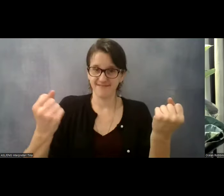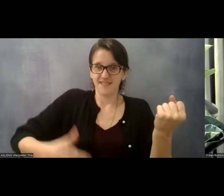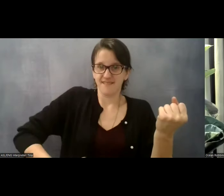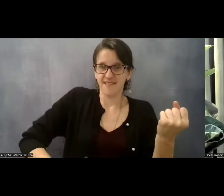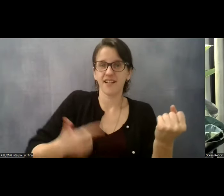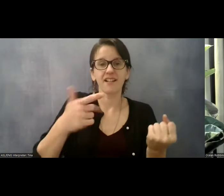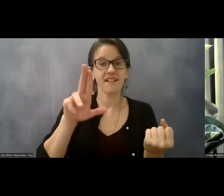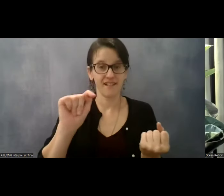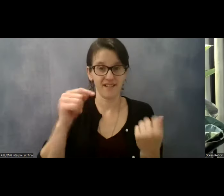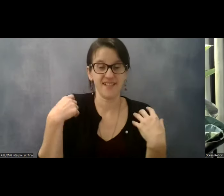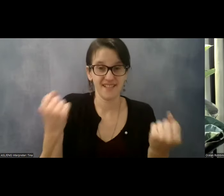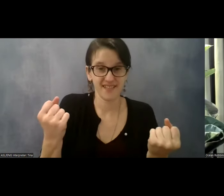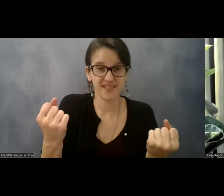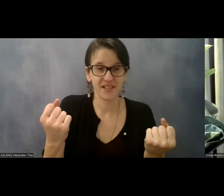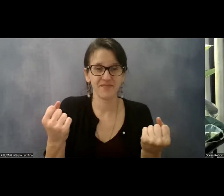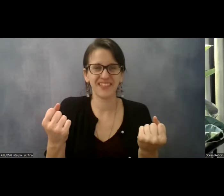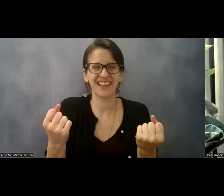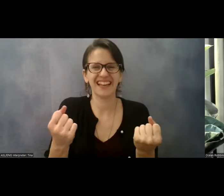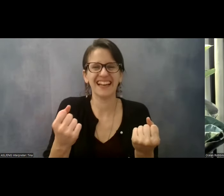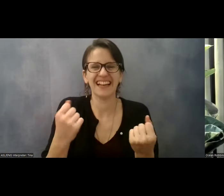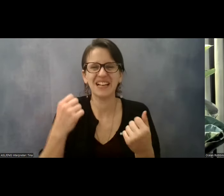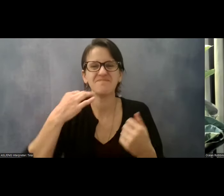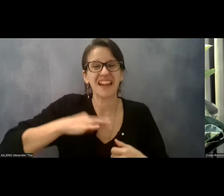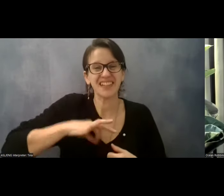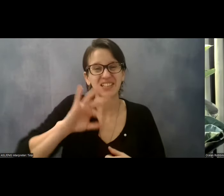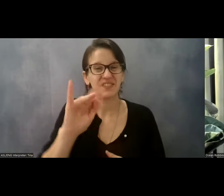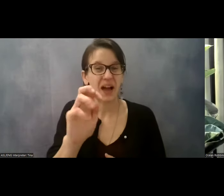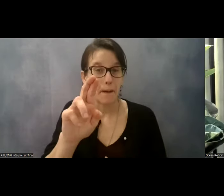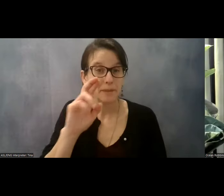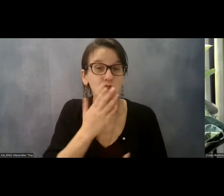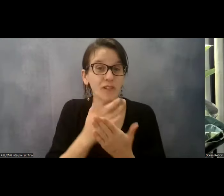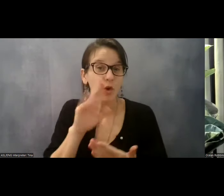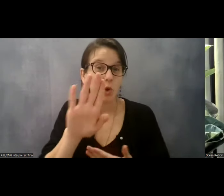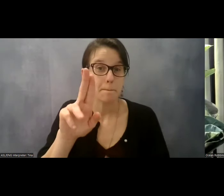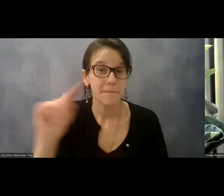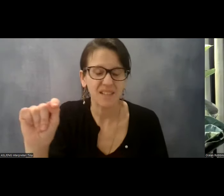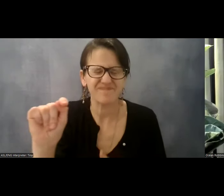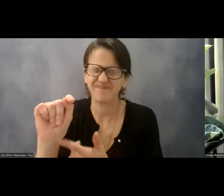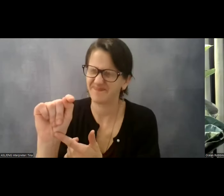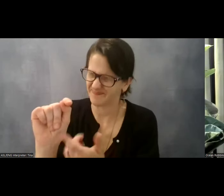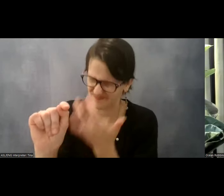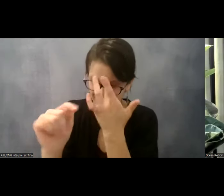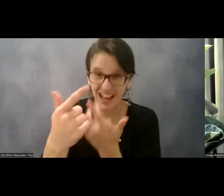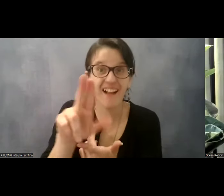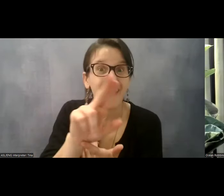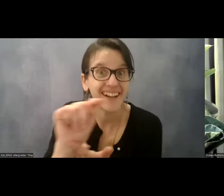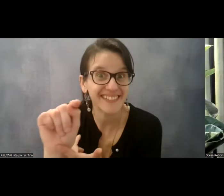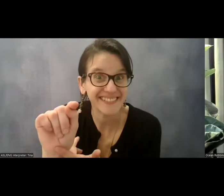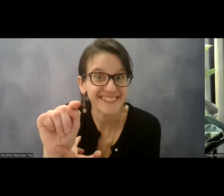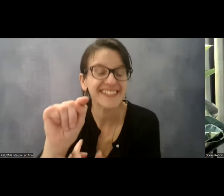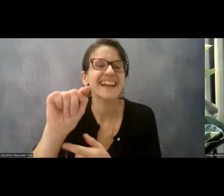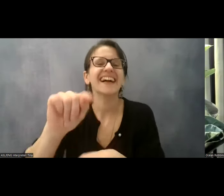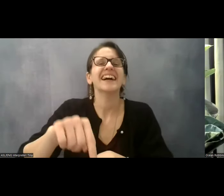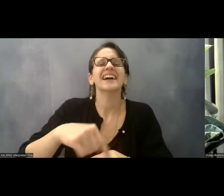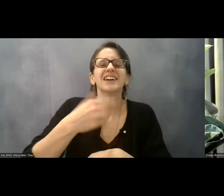fibers that are good for your butt, for your gut, maybe good for your butt too, but good for your gut. And one of the cool things about cabbage is it can